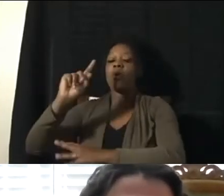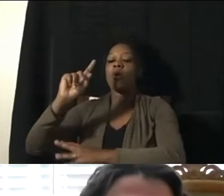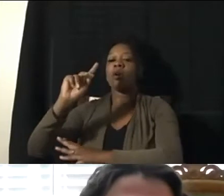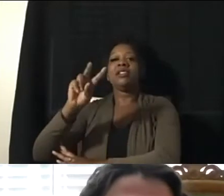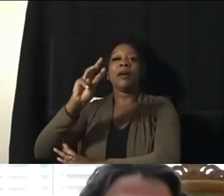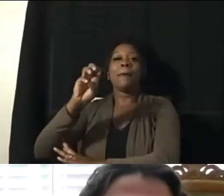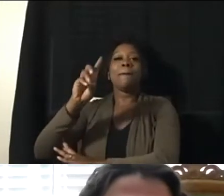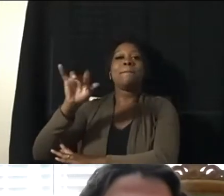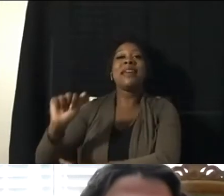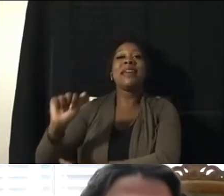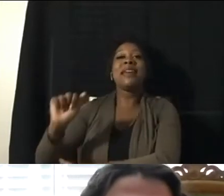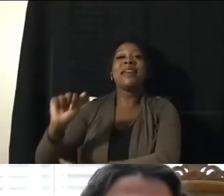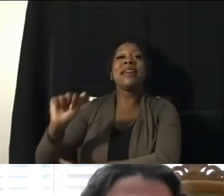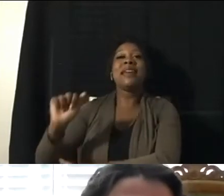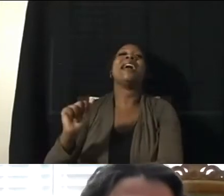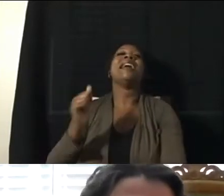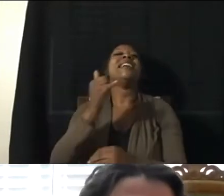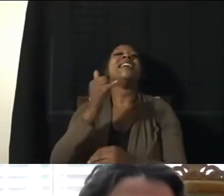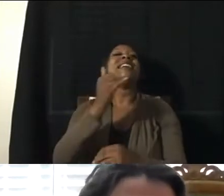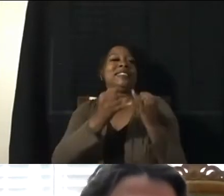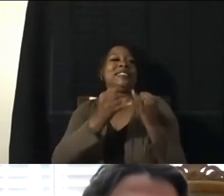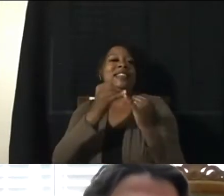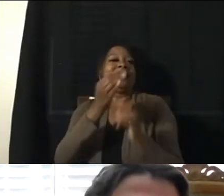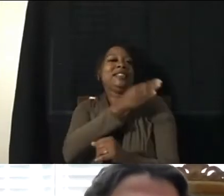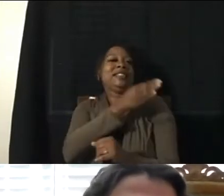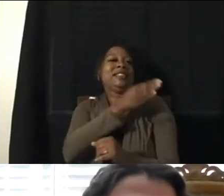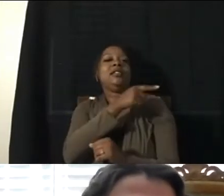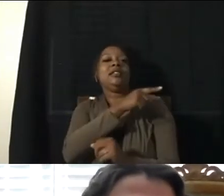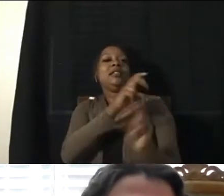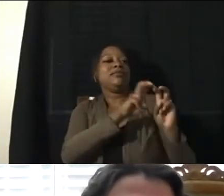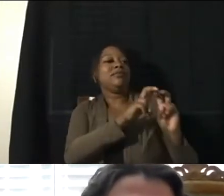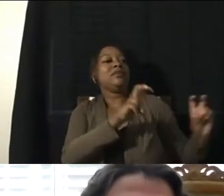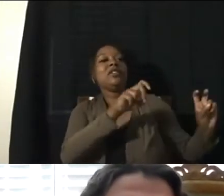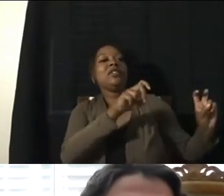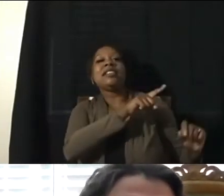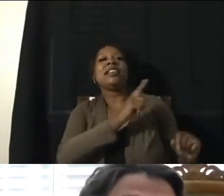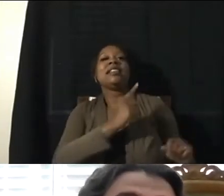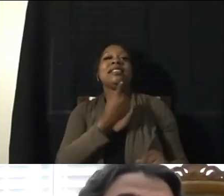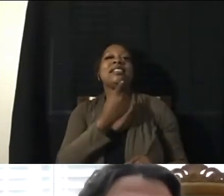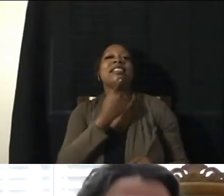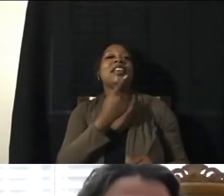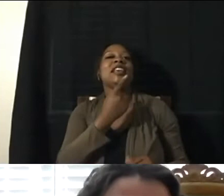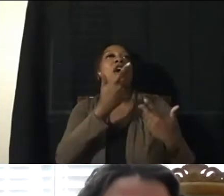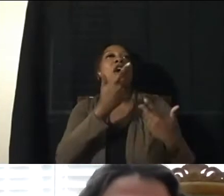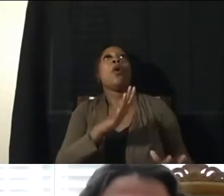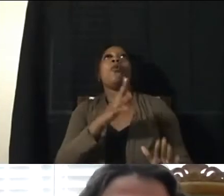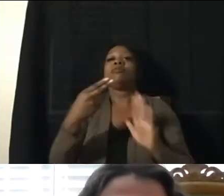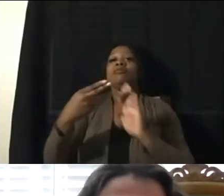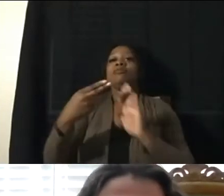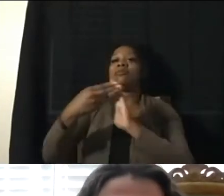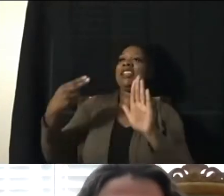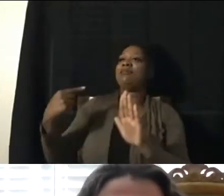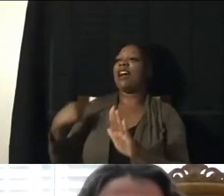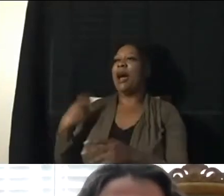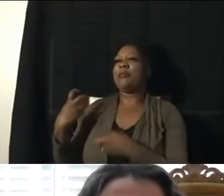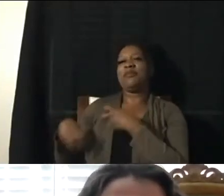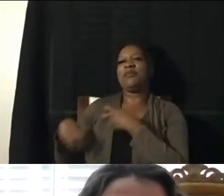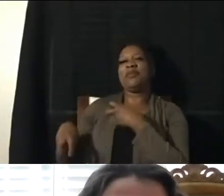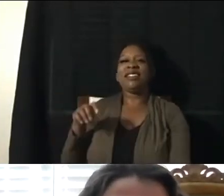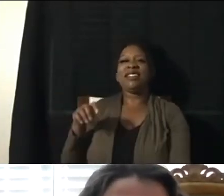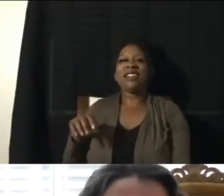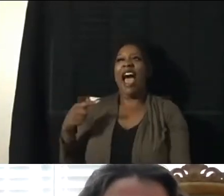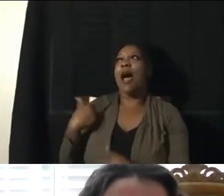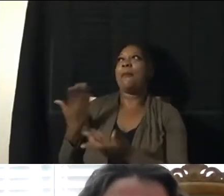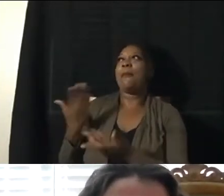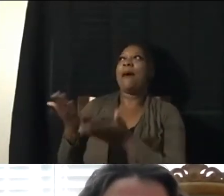you know, the kind of fear of being labeled difficult and look like you're asking for too much. You know, I know that